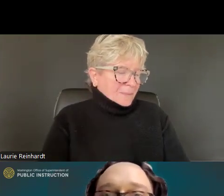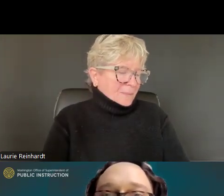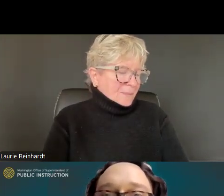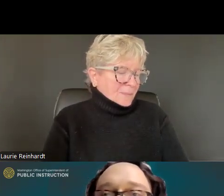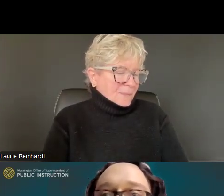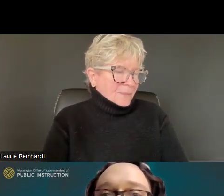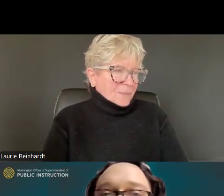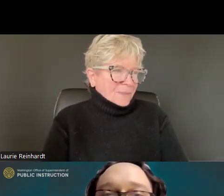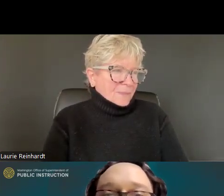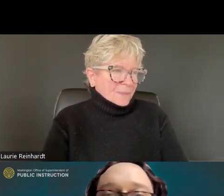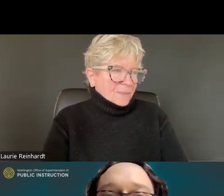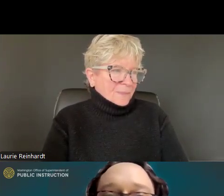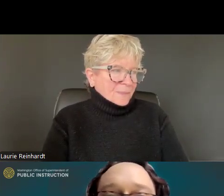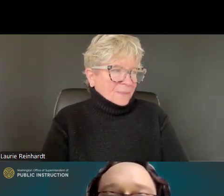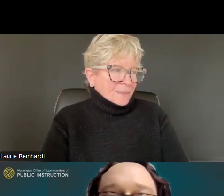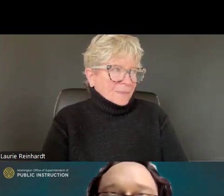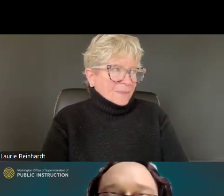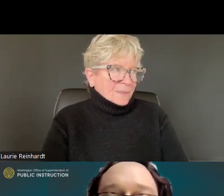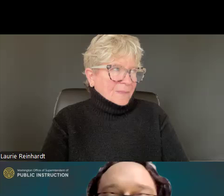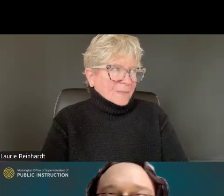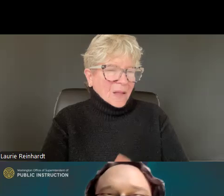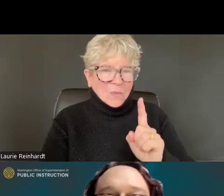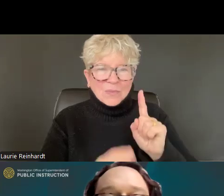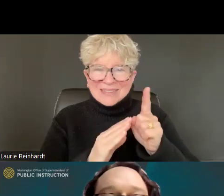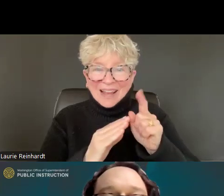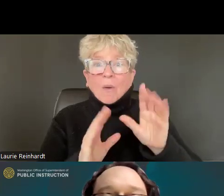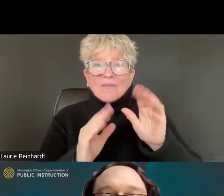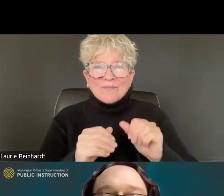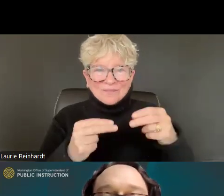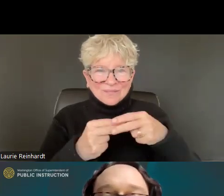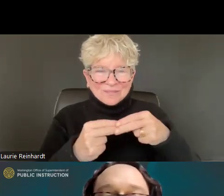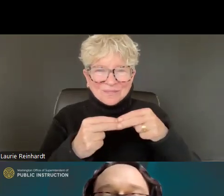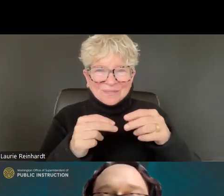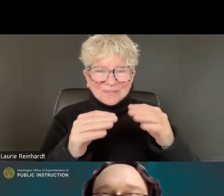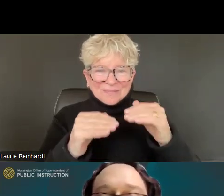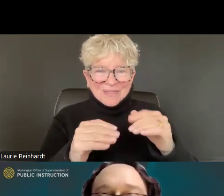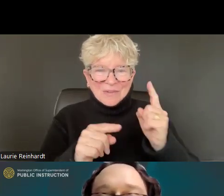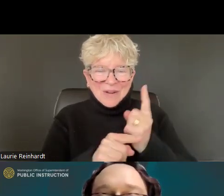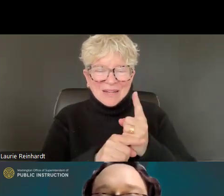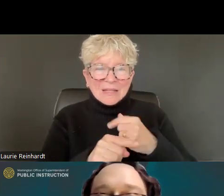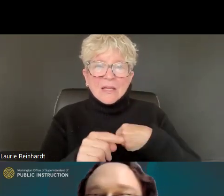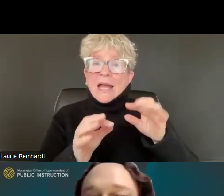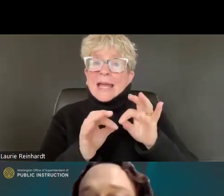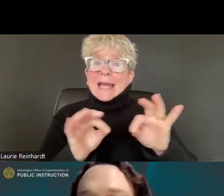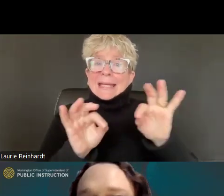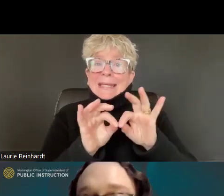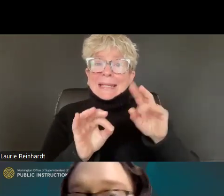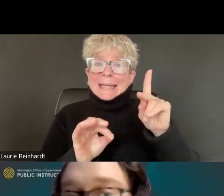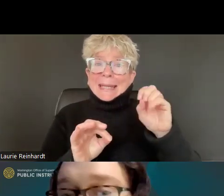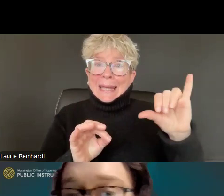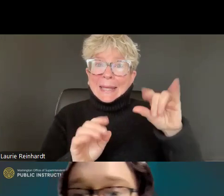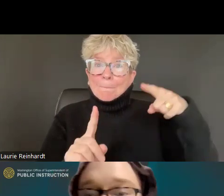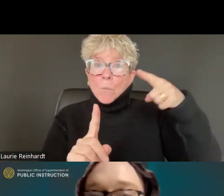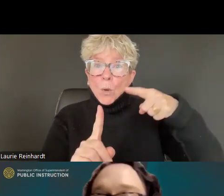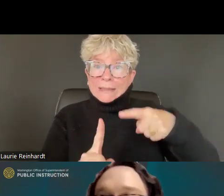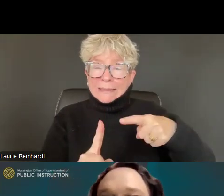Have that issue. Just a sec. Oh, there it goes. So some key points to consider when